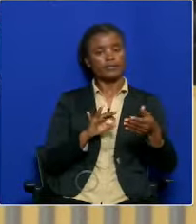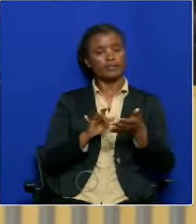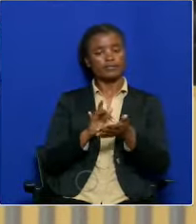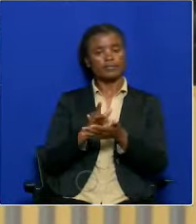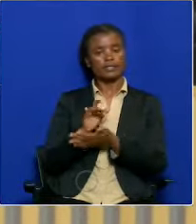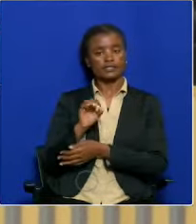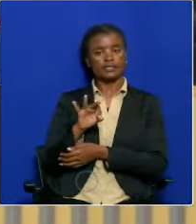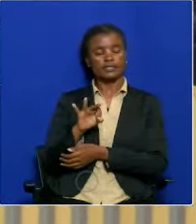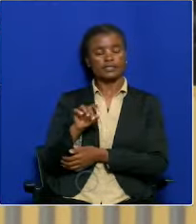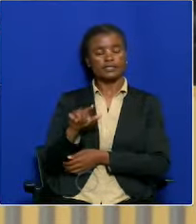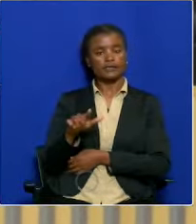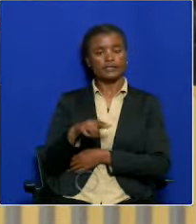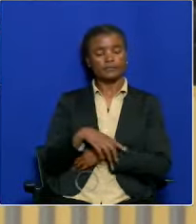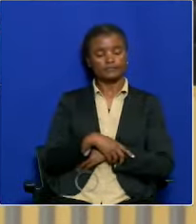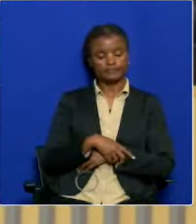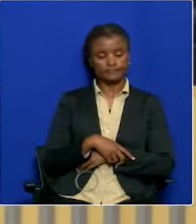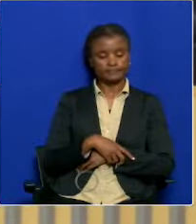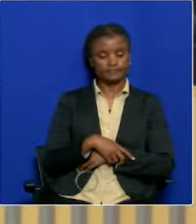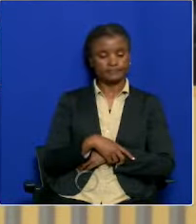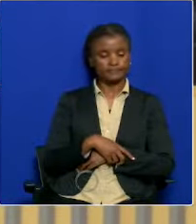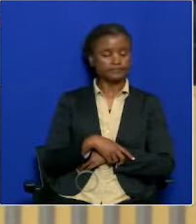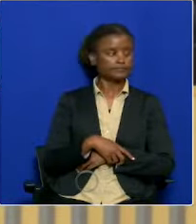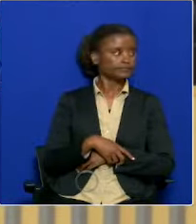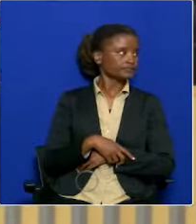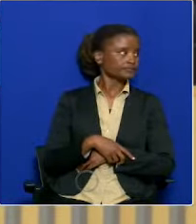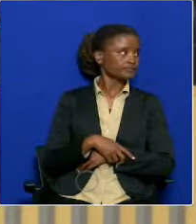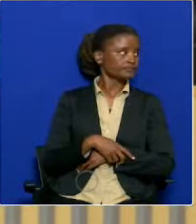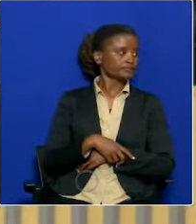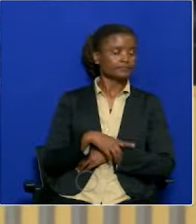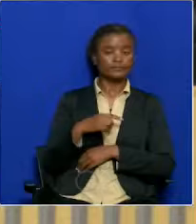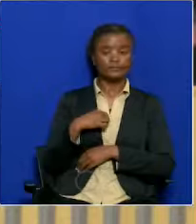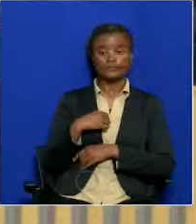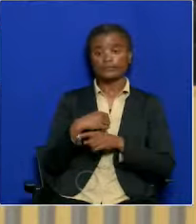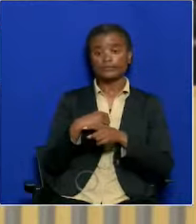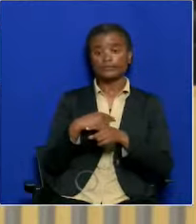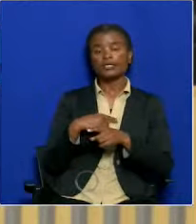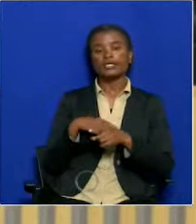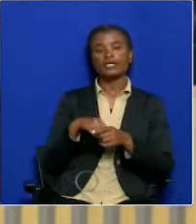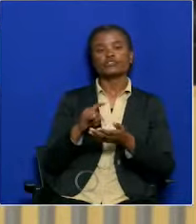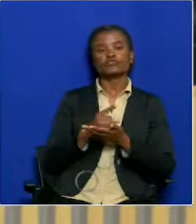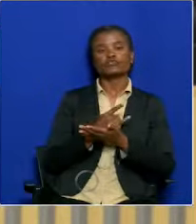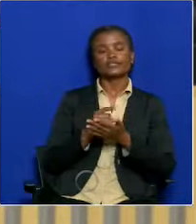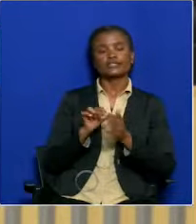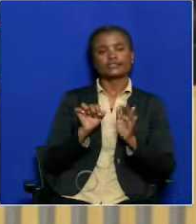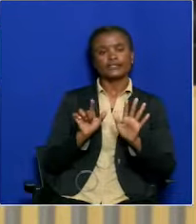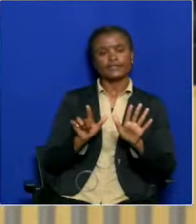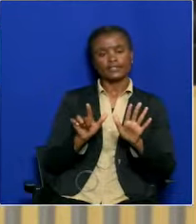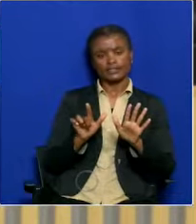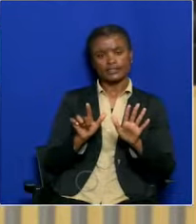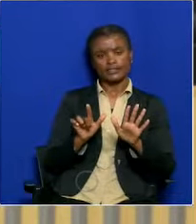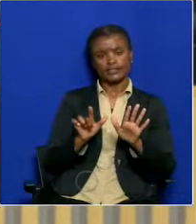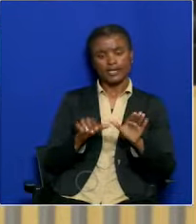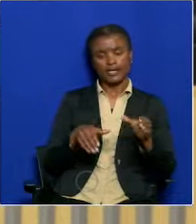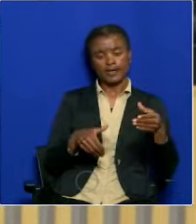I'm going to need assistance with that article on chart 7, the bigger one.